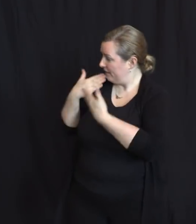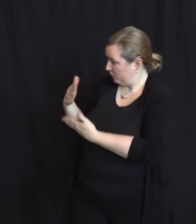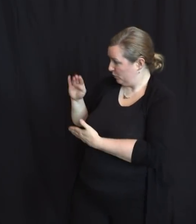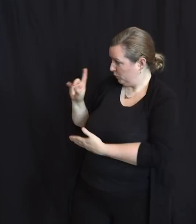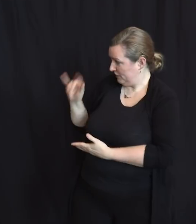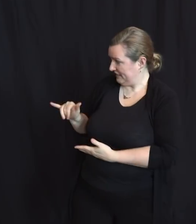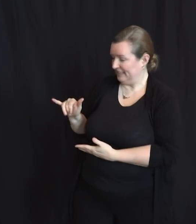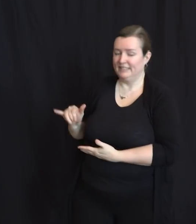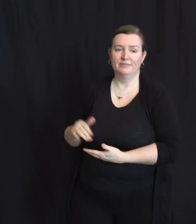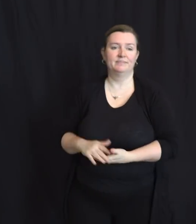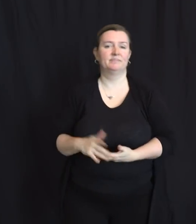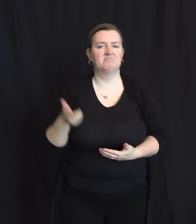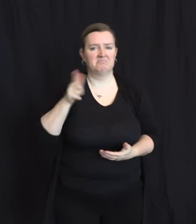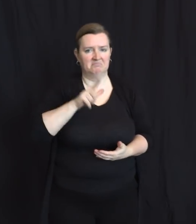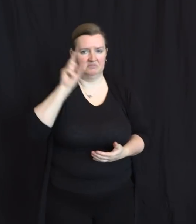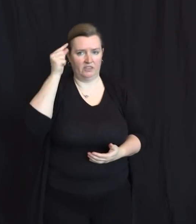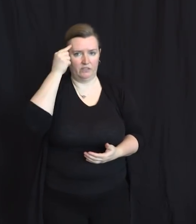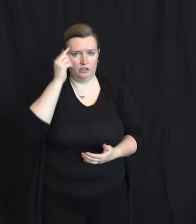for everything.